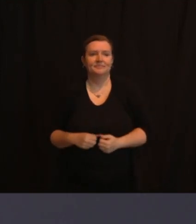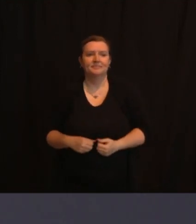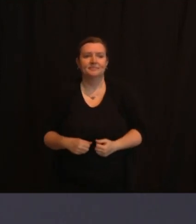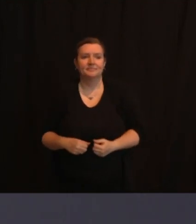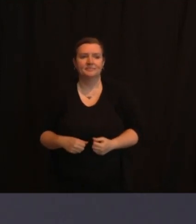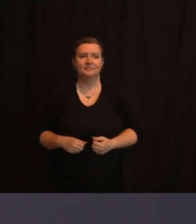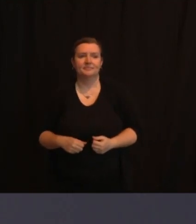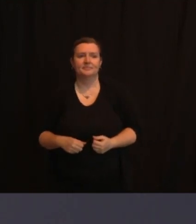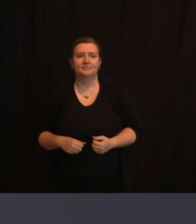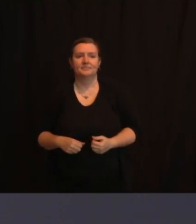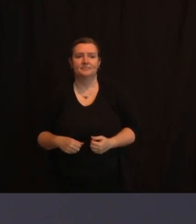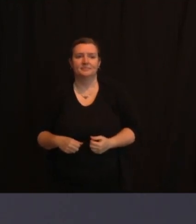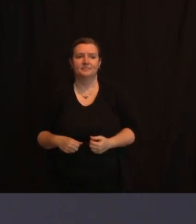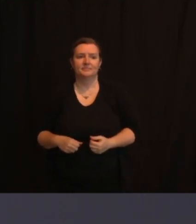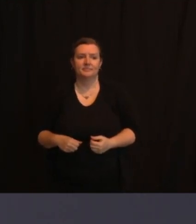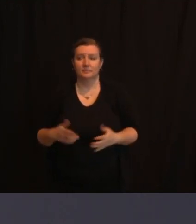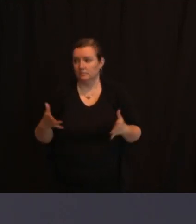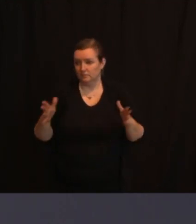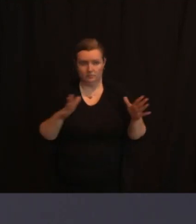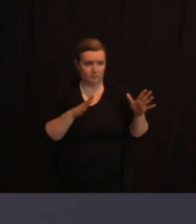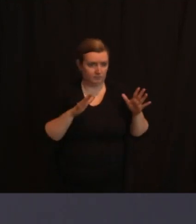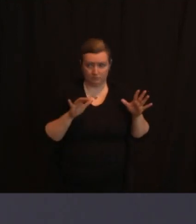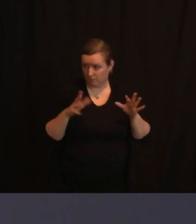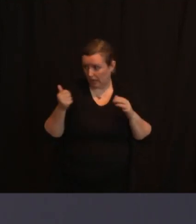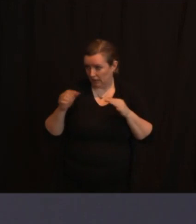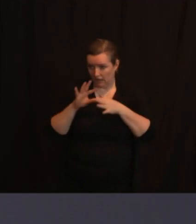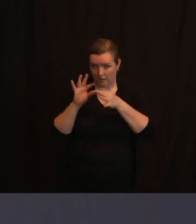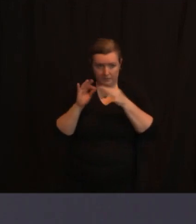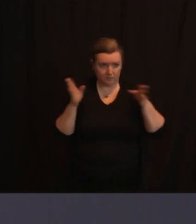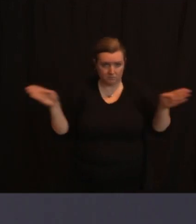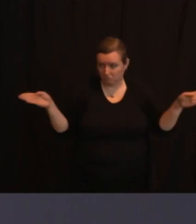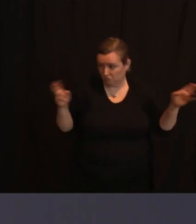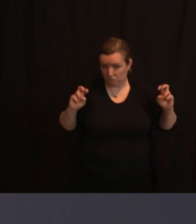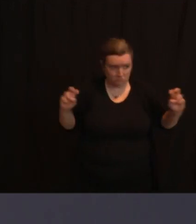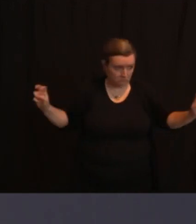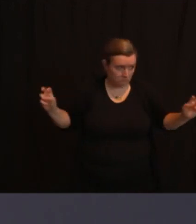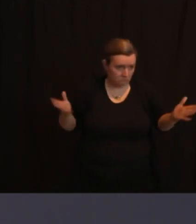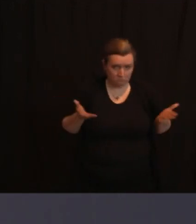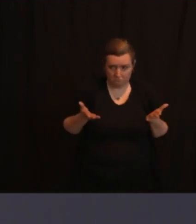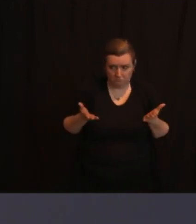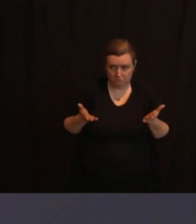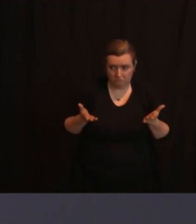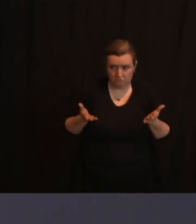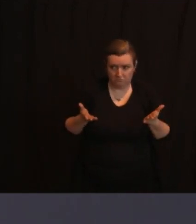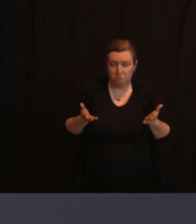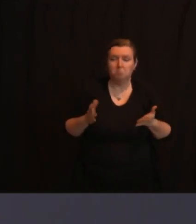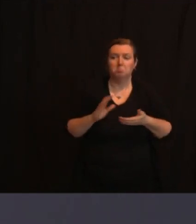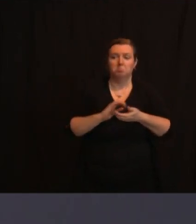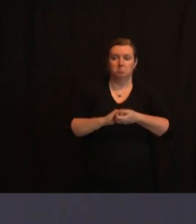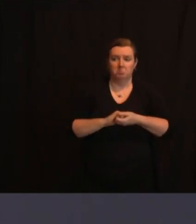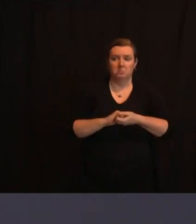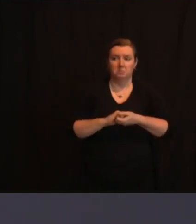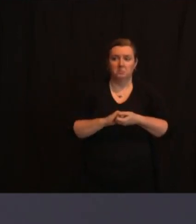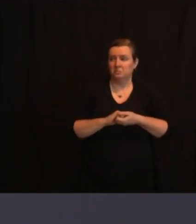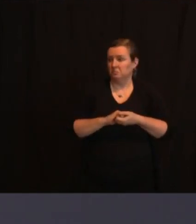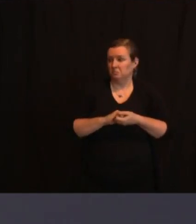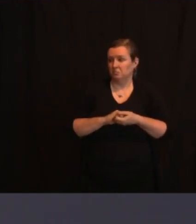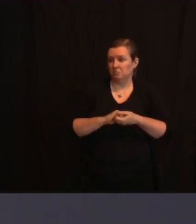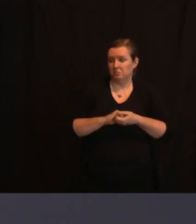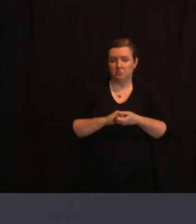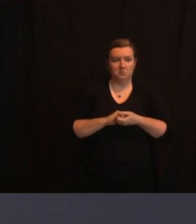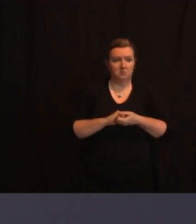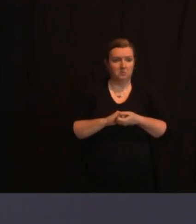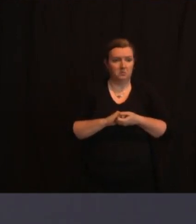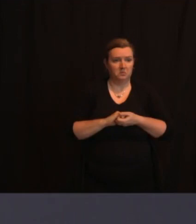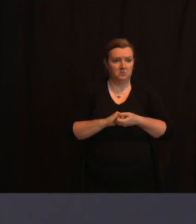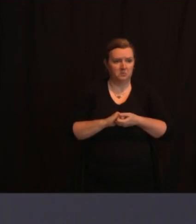that, Judy and or Ed, or specifically on how we're counting deaths at home? You said you thought that the numbers of deaths